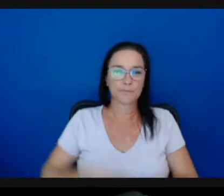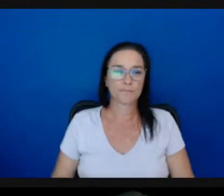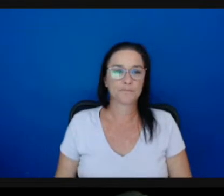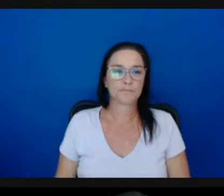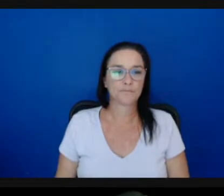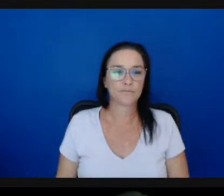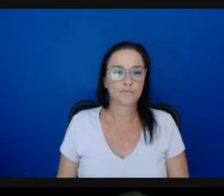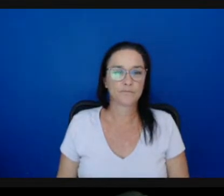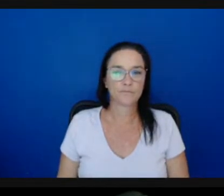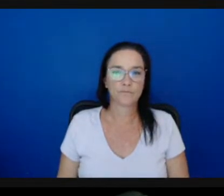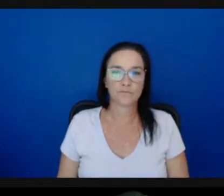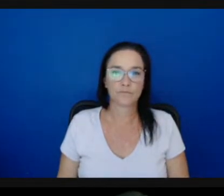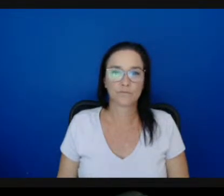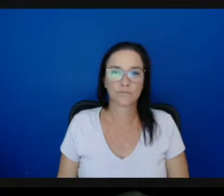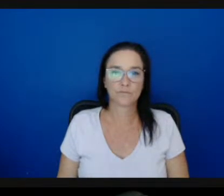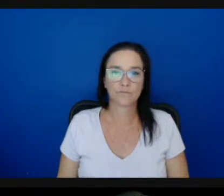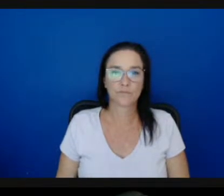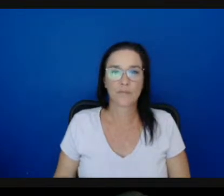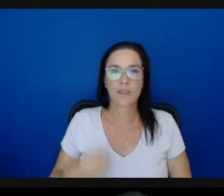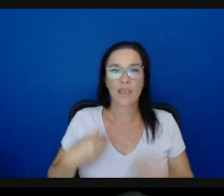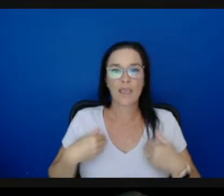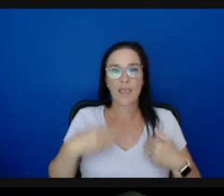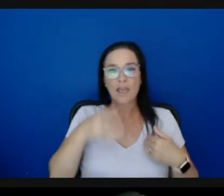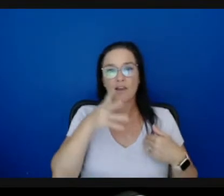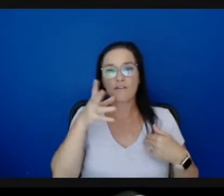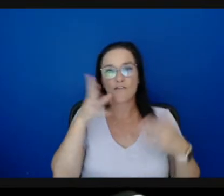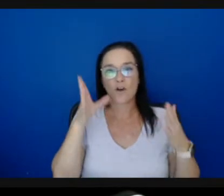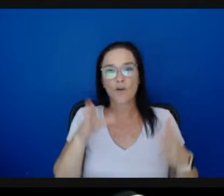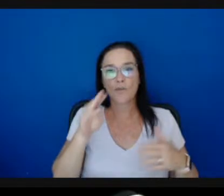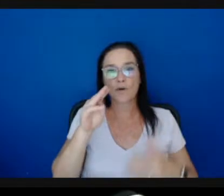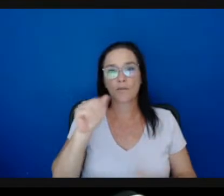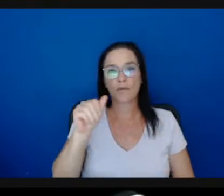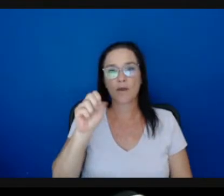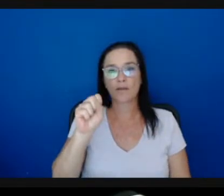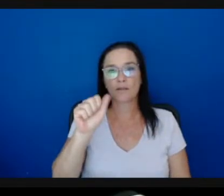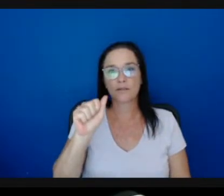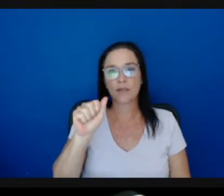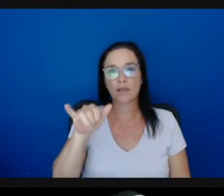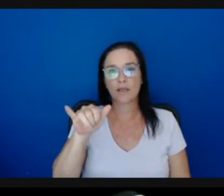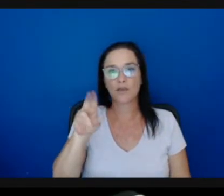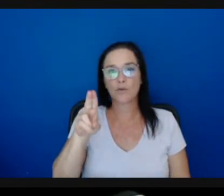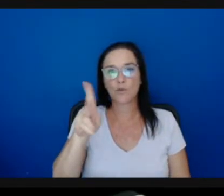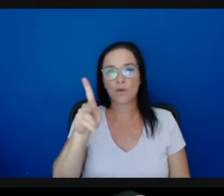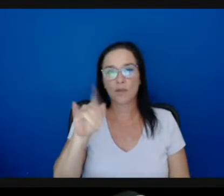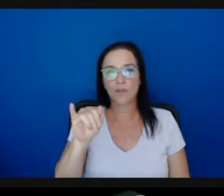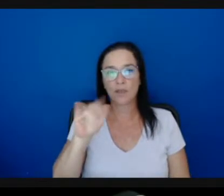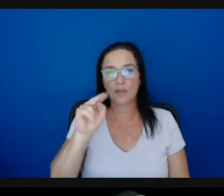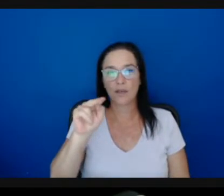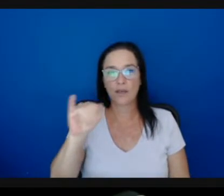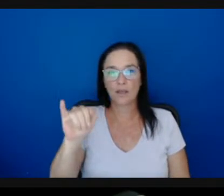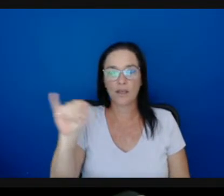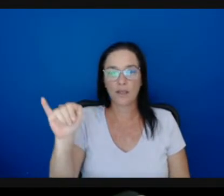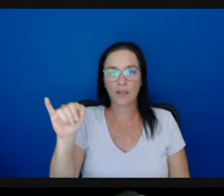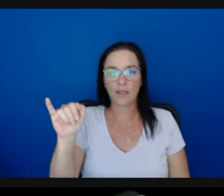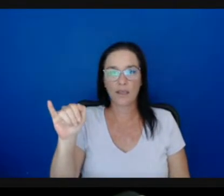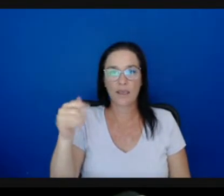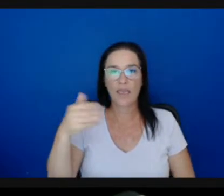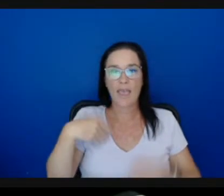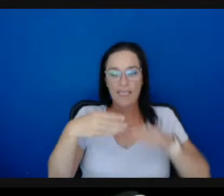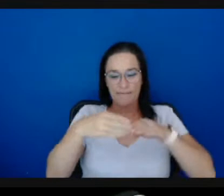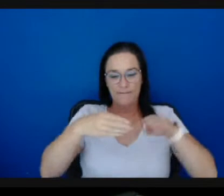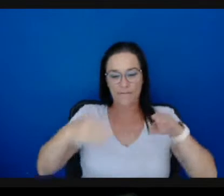There was a farmer, Masayuki Nii, over there that had a fissure across their property.